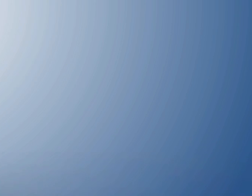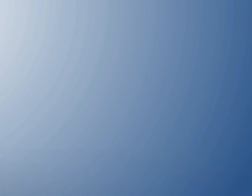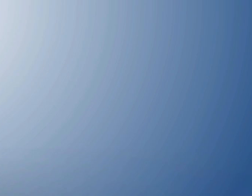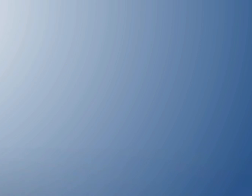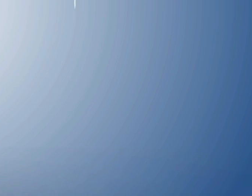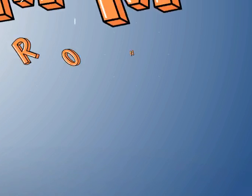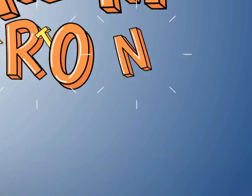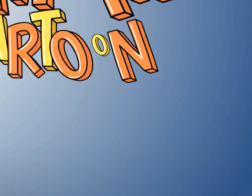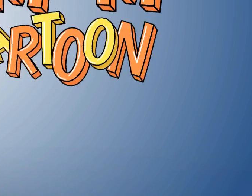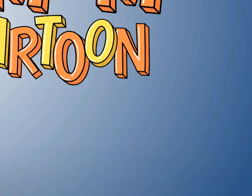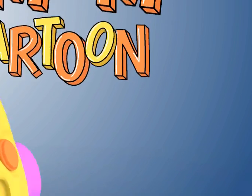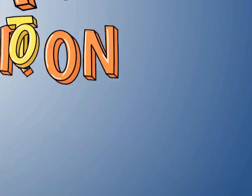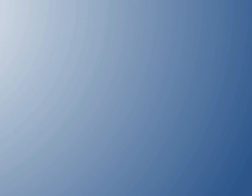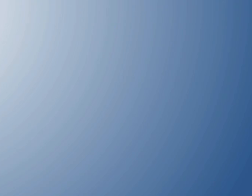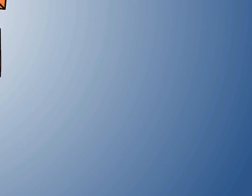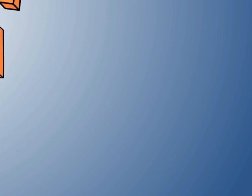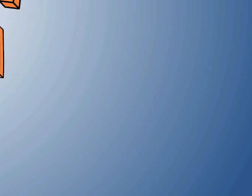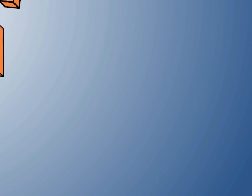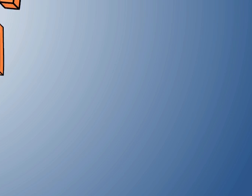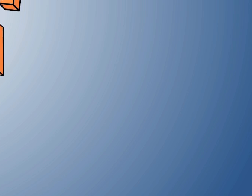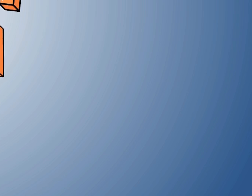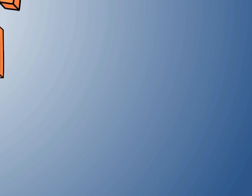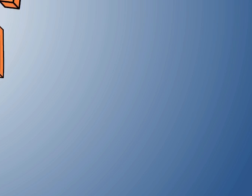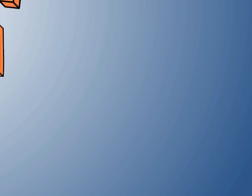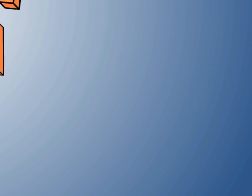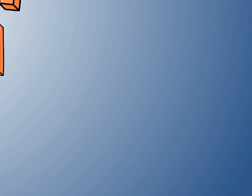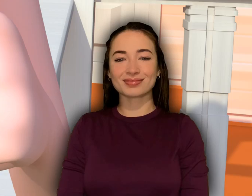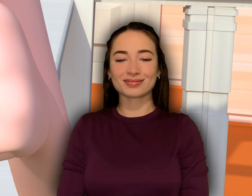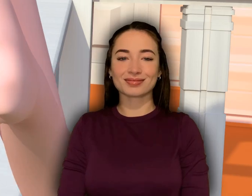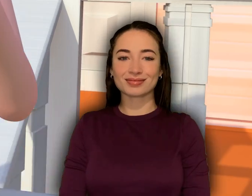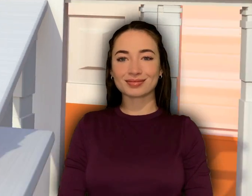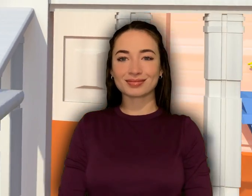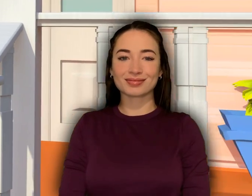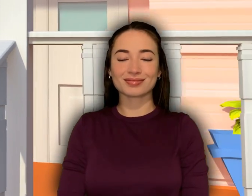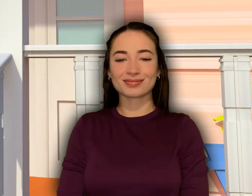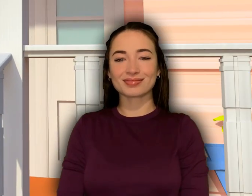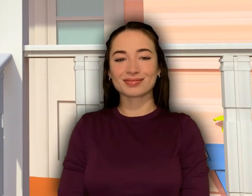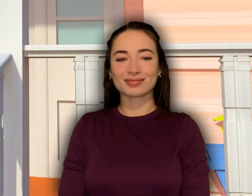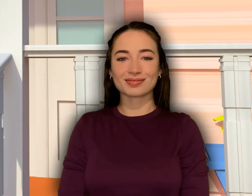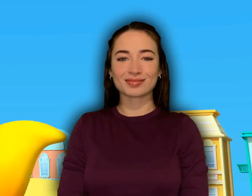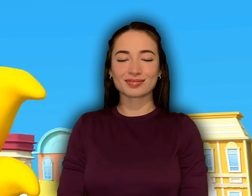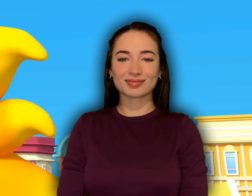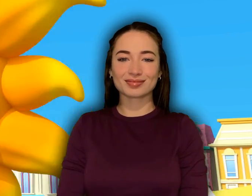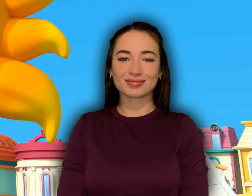BAM BAM PARCHUL BAM BAM BAM